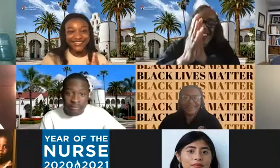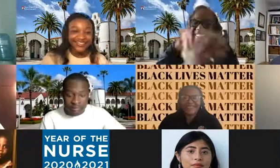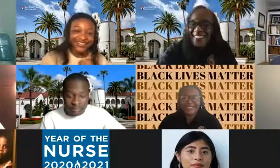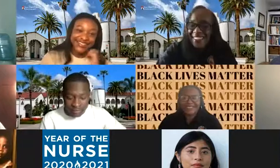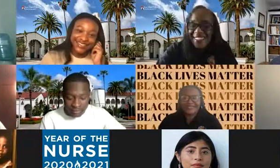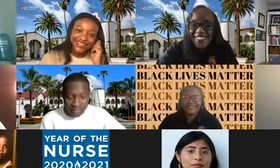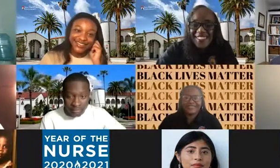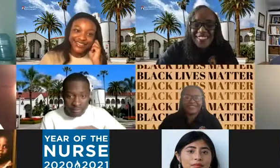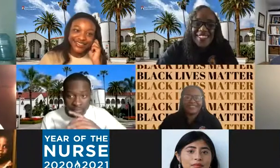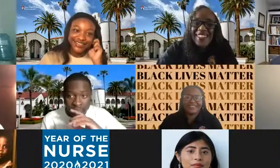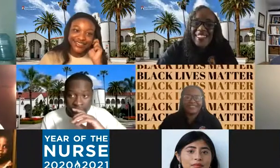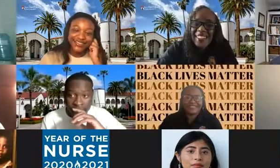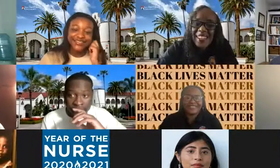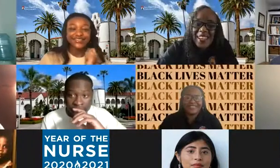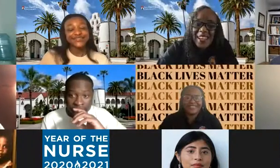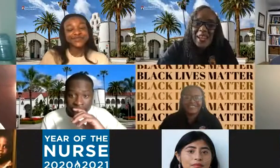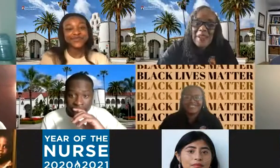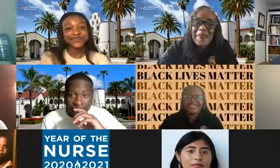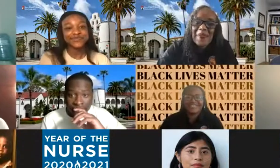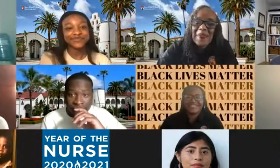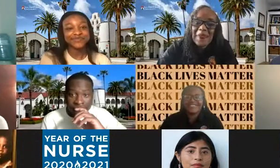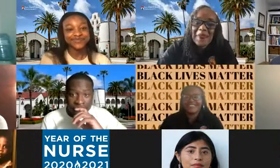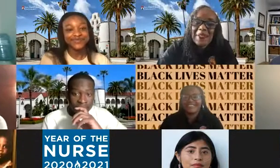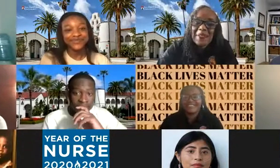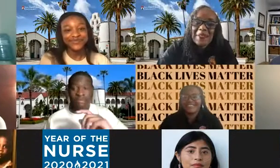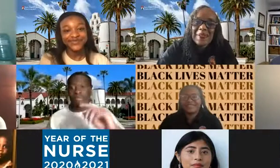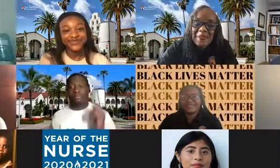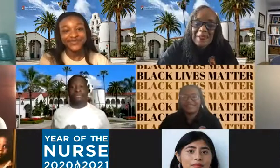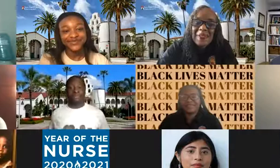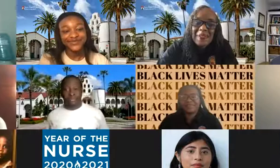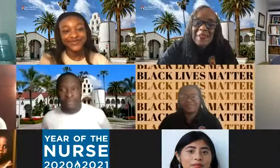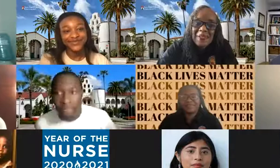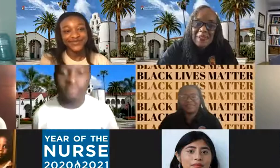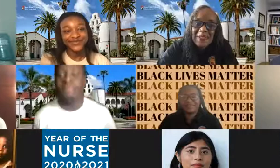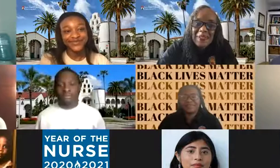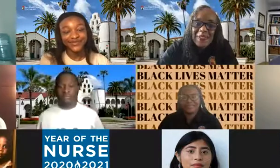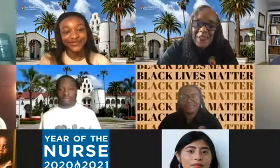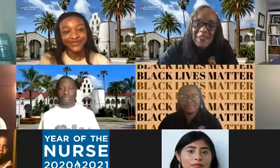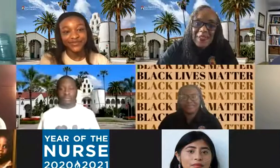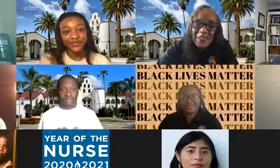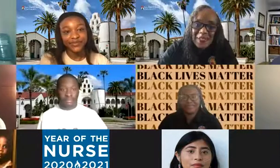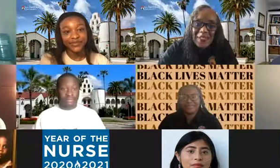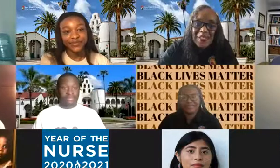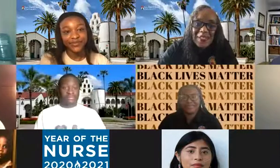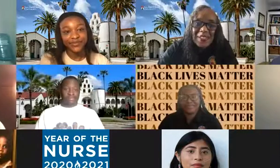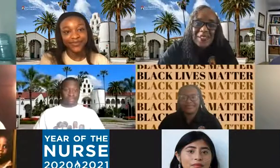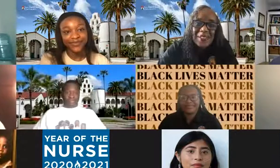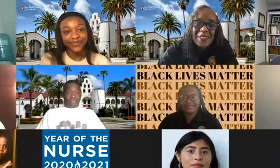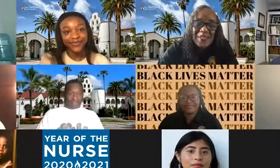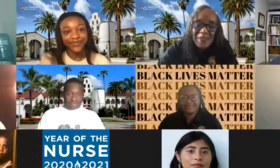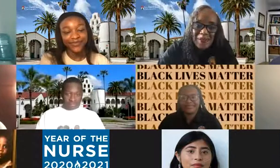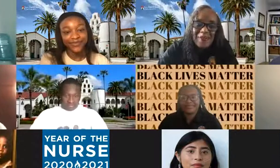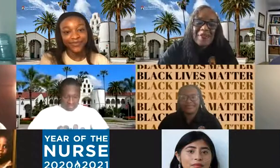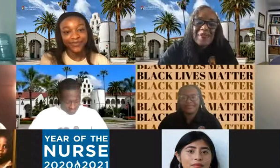Awesome. Maya? Hi, everybody. My name is Maya Taylor. I am a first-year public administration major. I'm a part of the